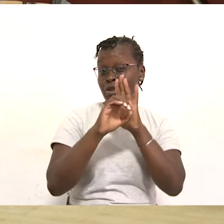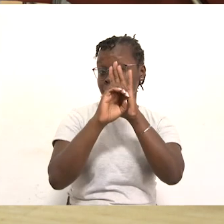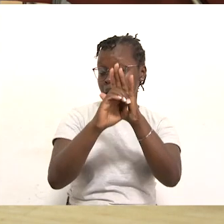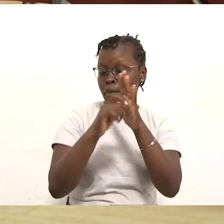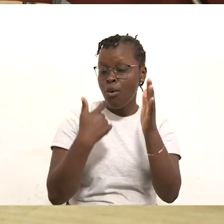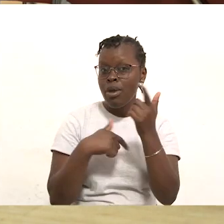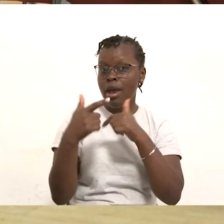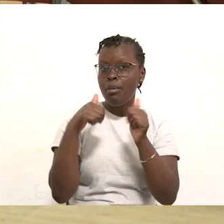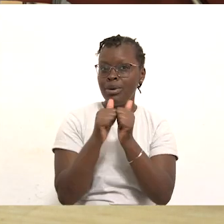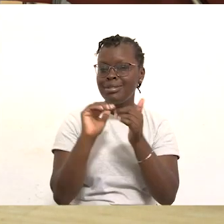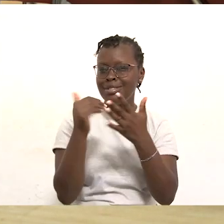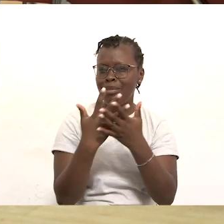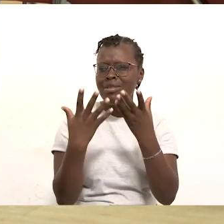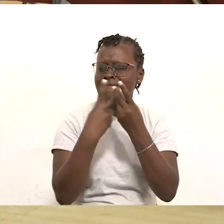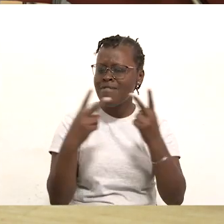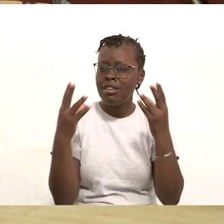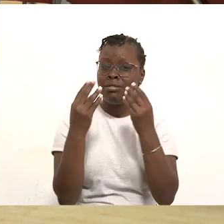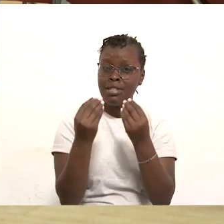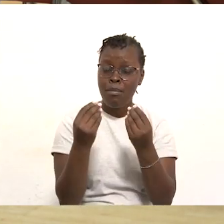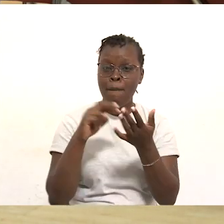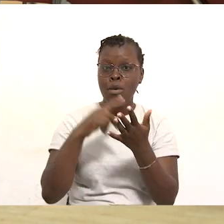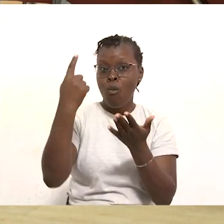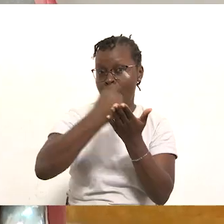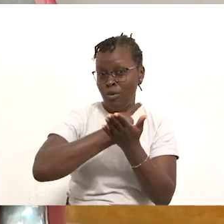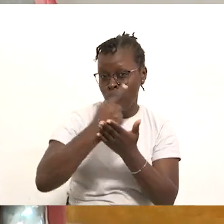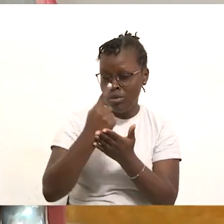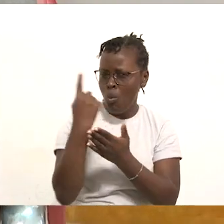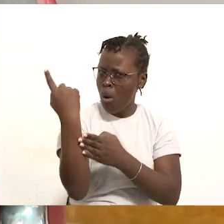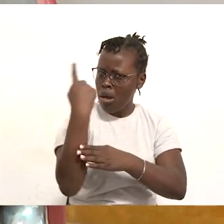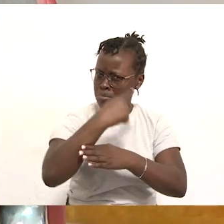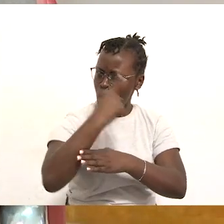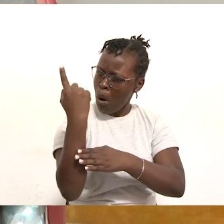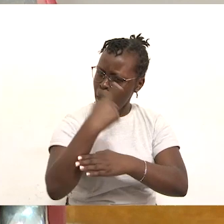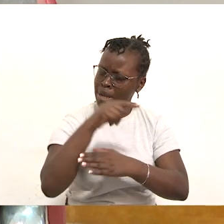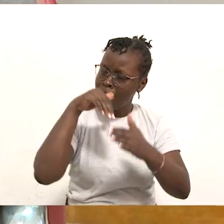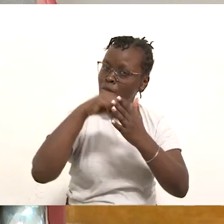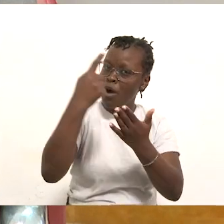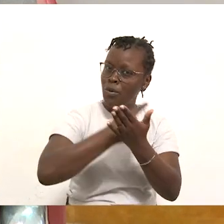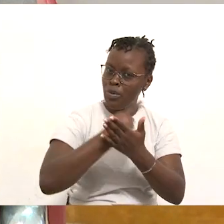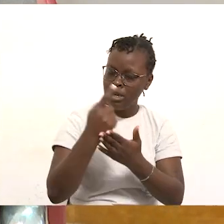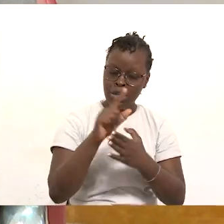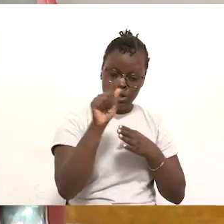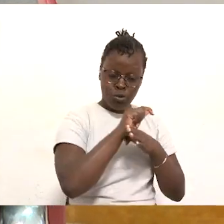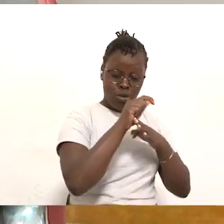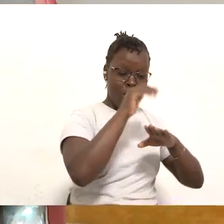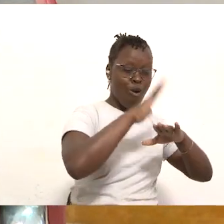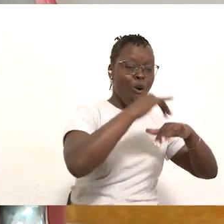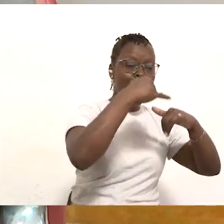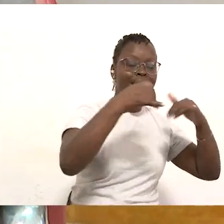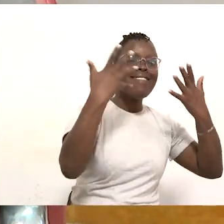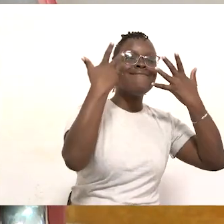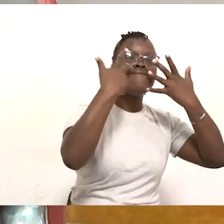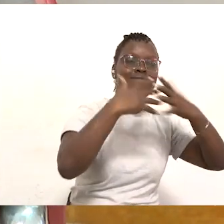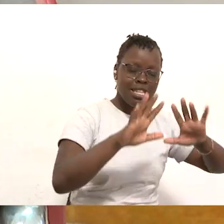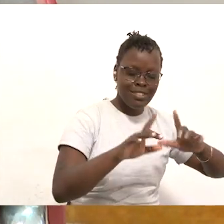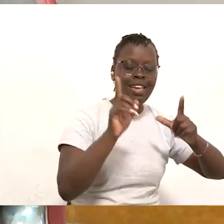up with a very interesting model whereby each and every week, once a week, after you've trained yourself online, there is a session whereby